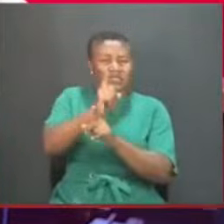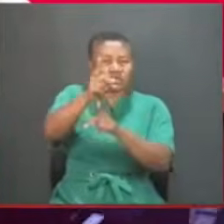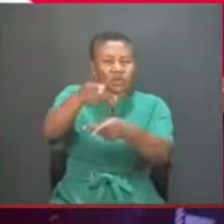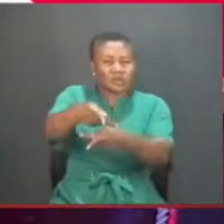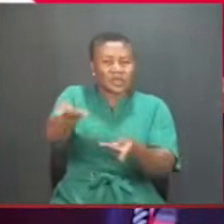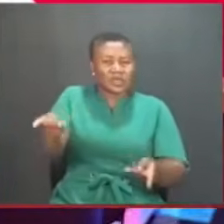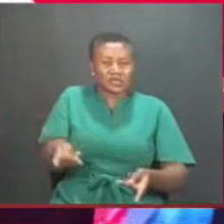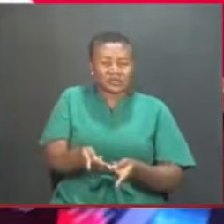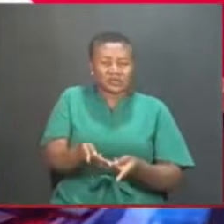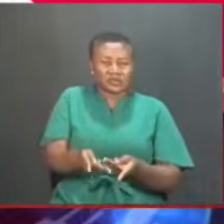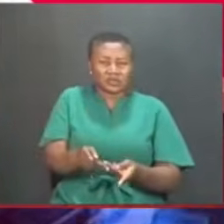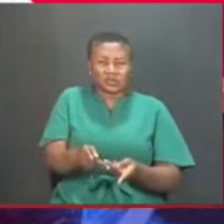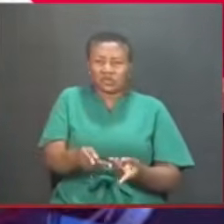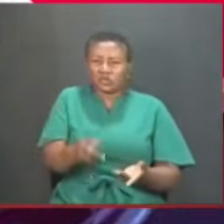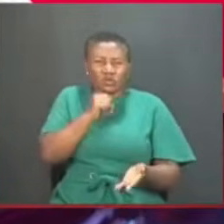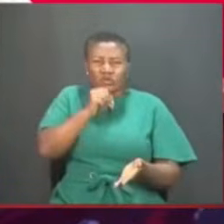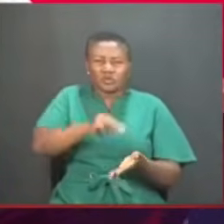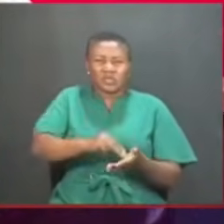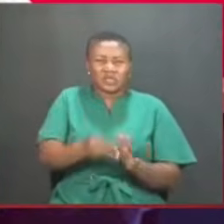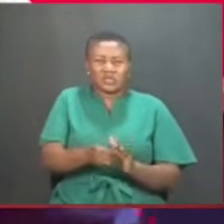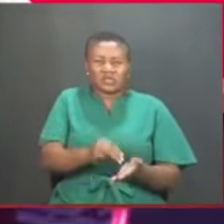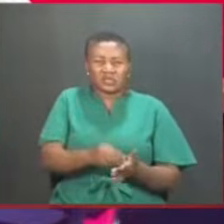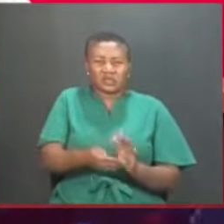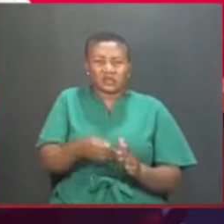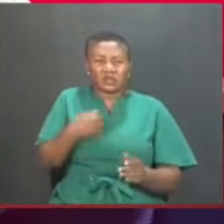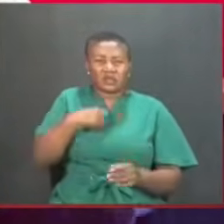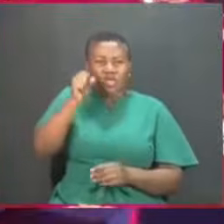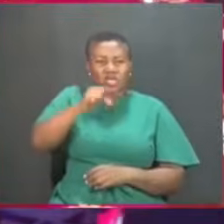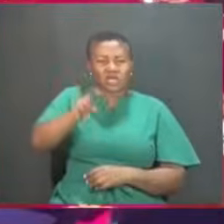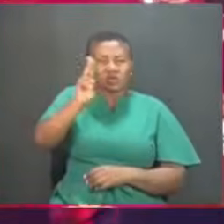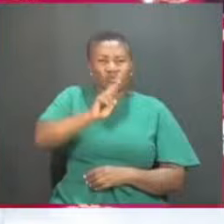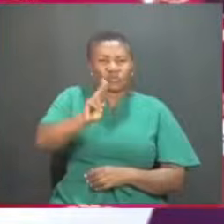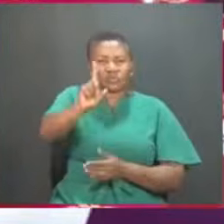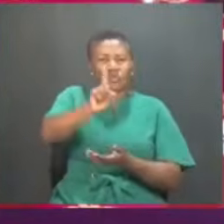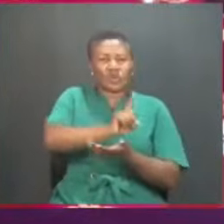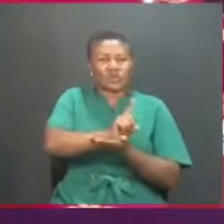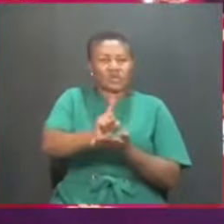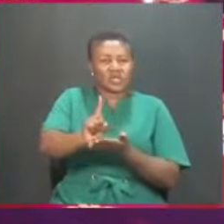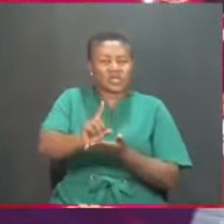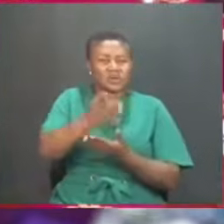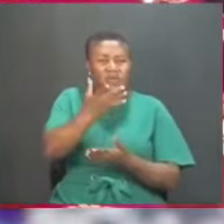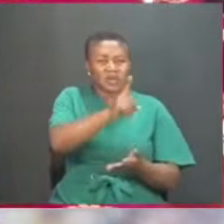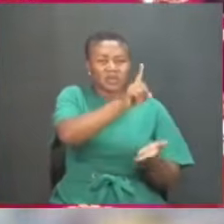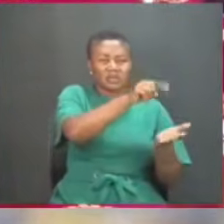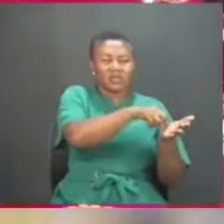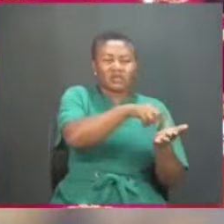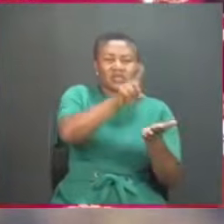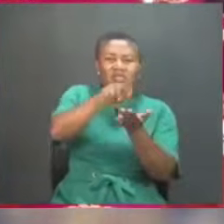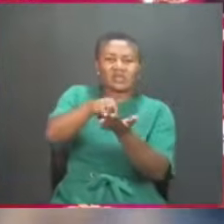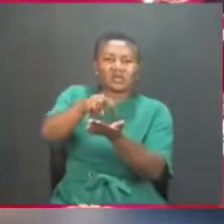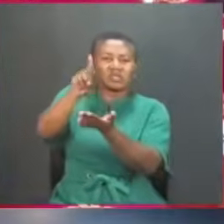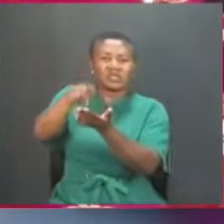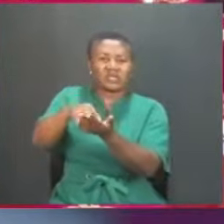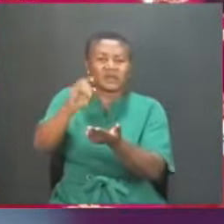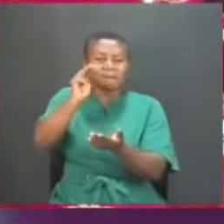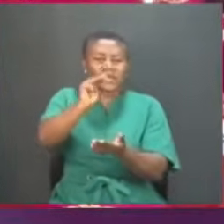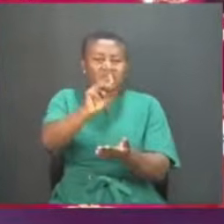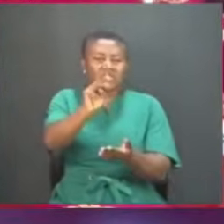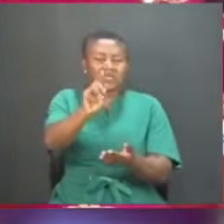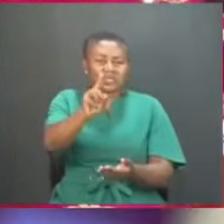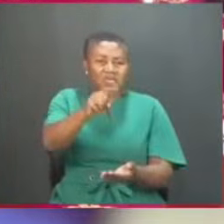no point. We can do it over a week and do, say, 1,000 at a time, 1,000 at a time, 1,000 at a time. Because when you put so many people